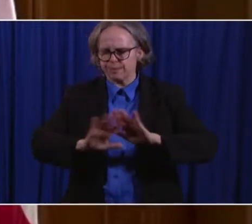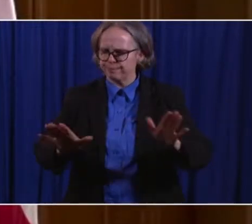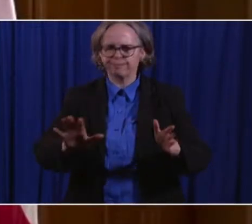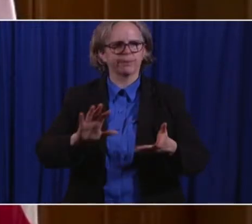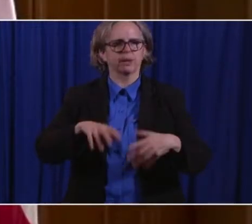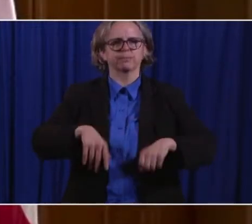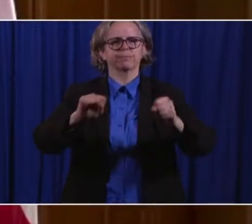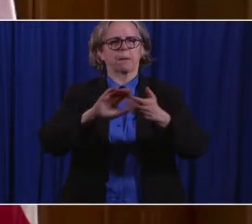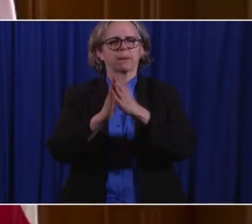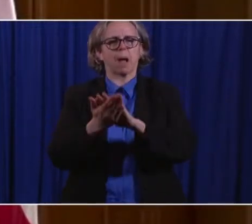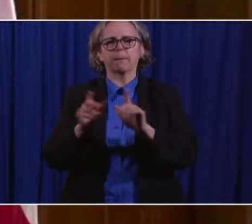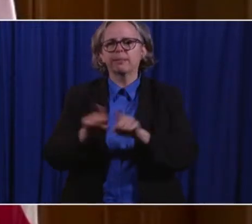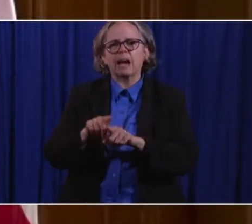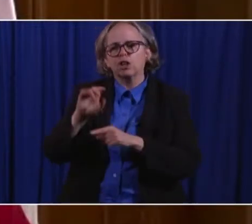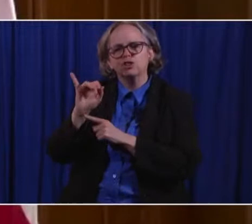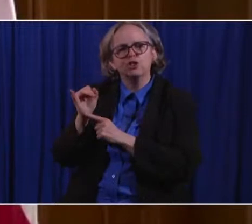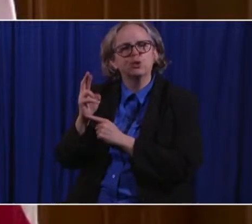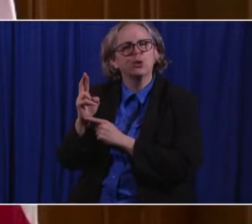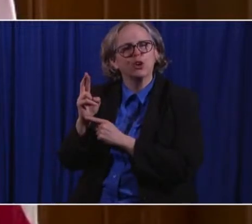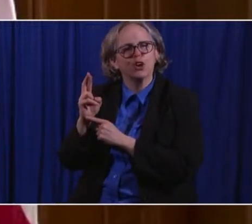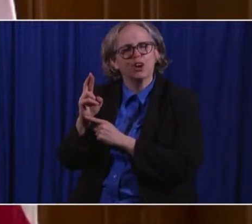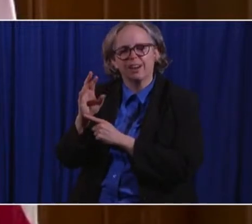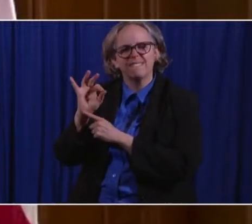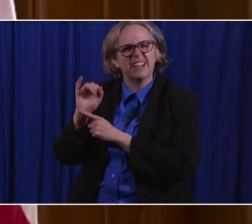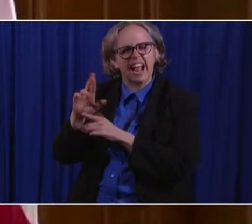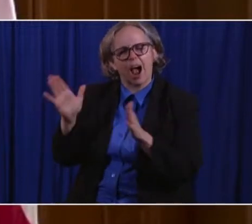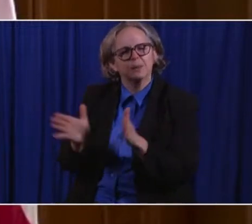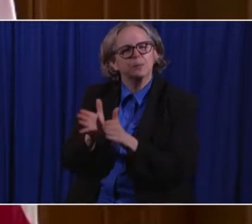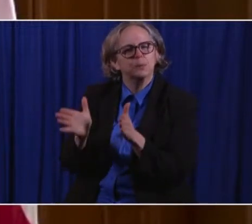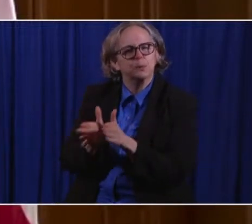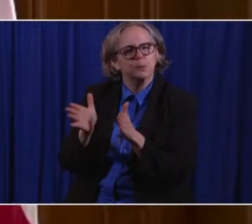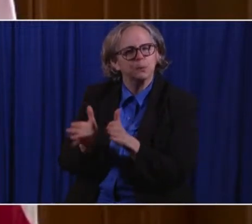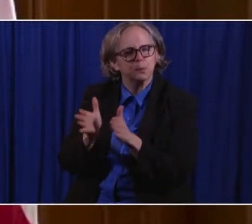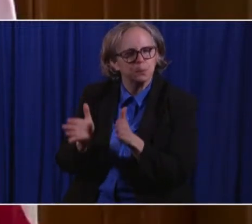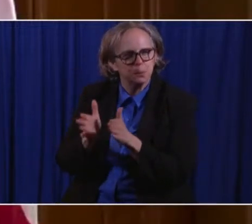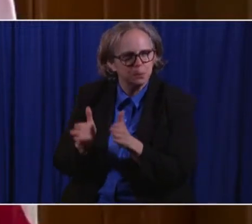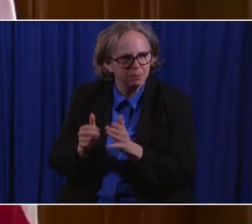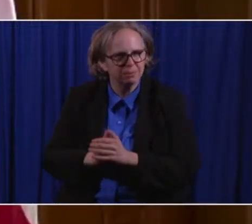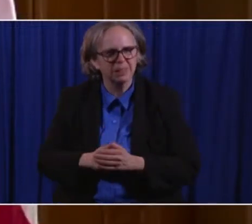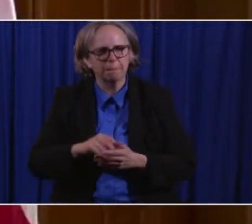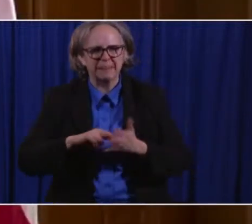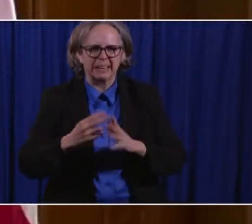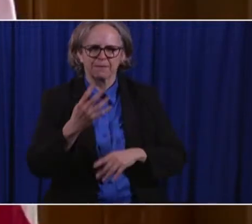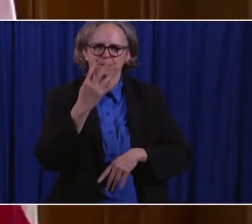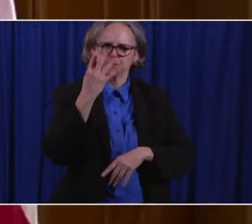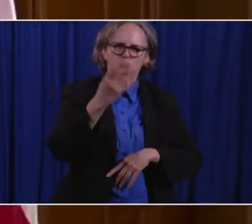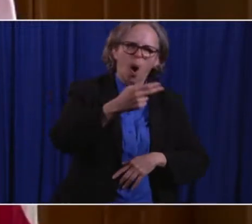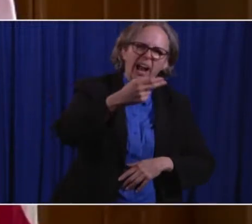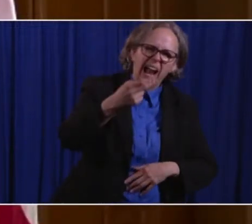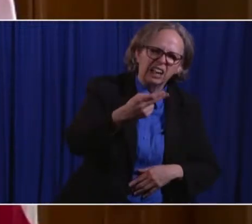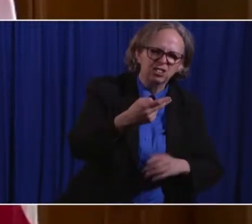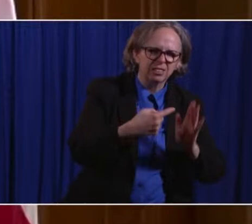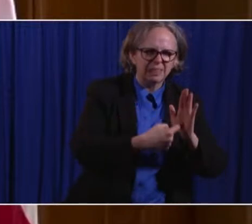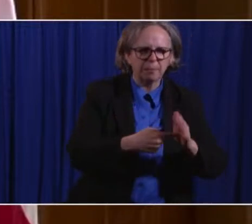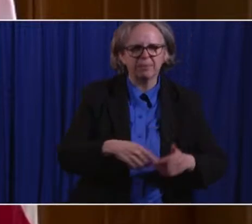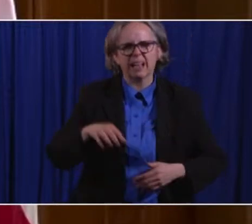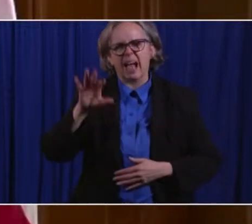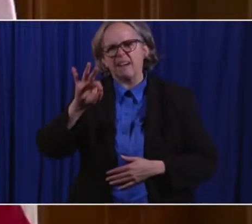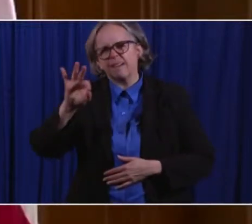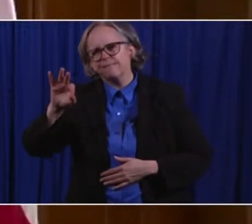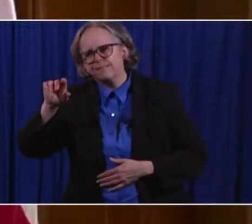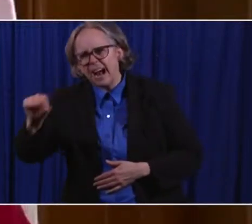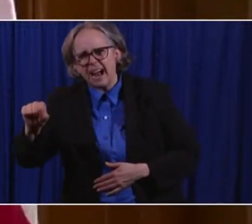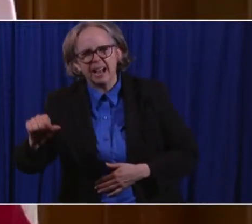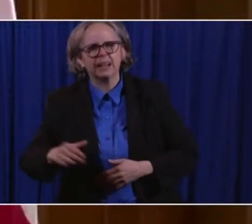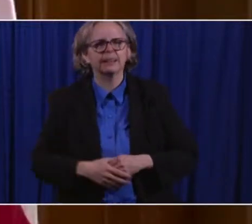if you're a parent of a 4-H'er, FFA, or if you belong to any of those groups